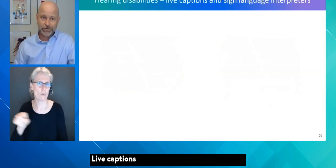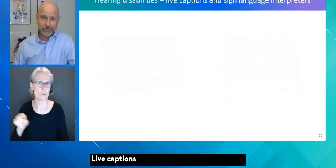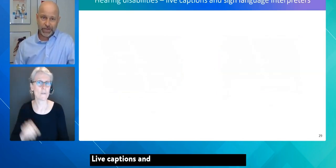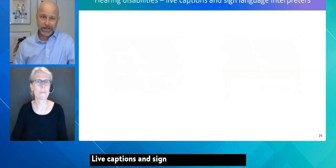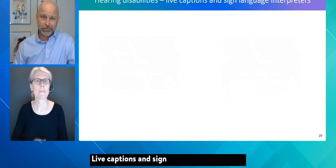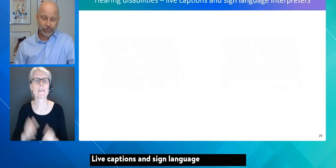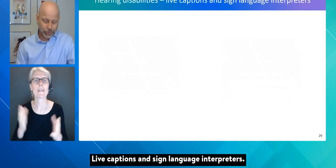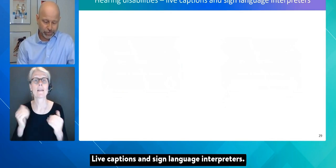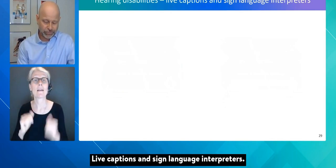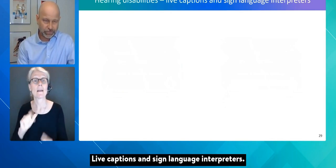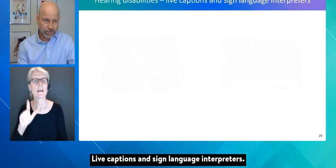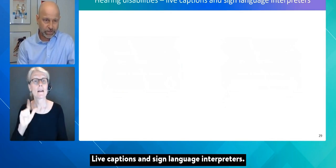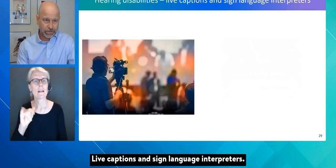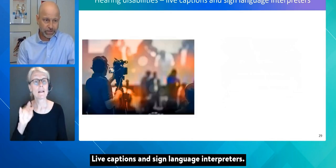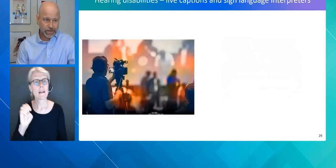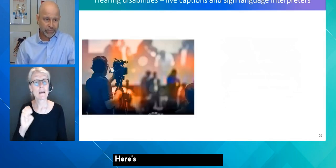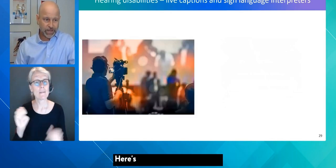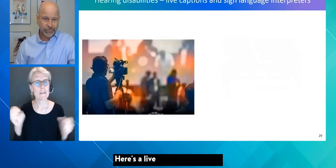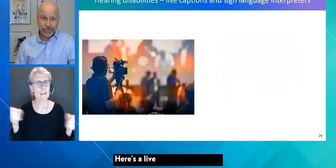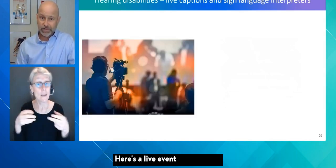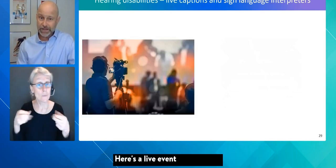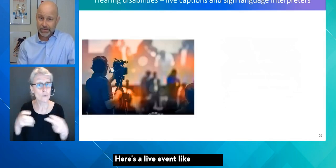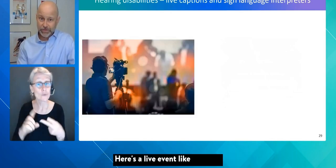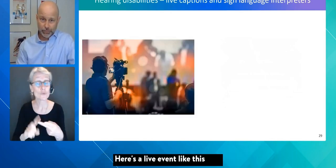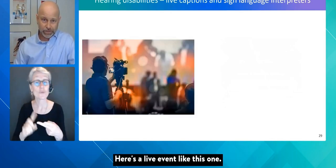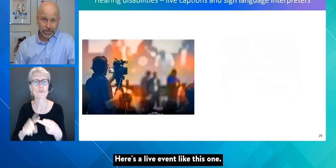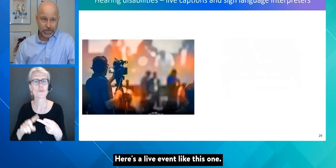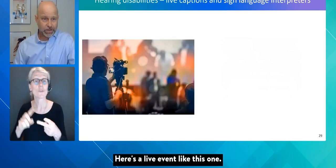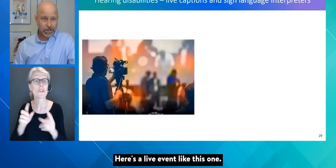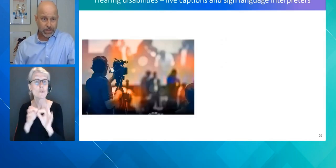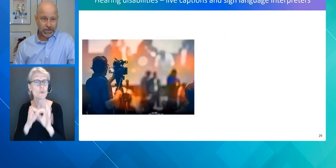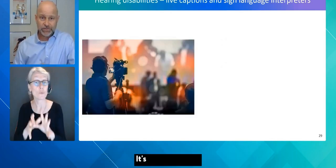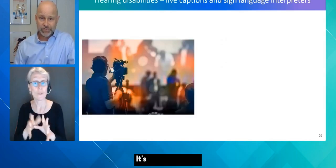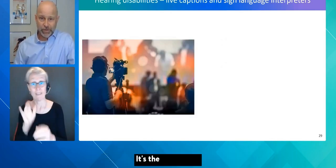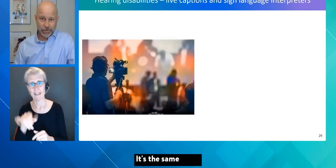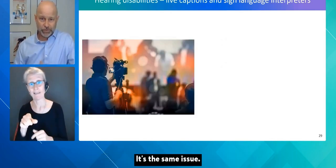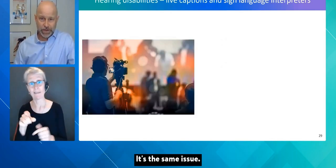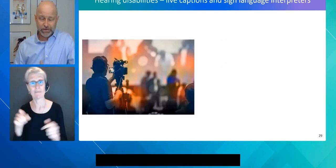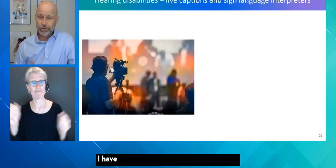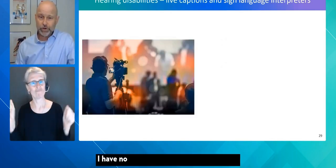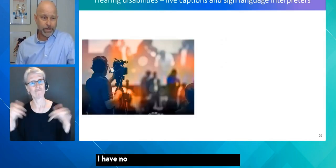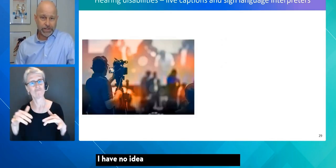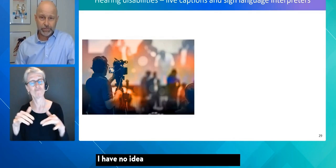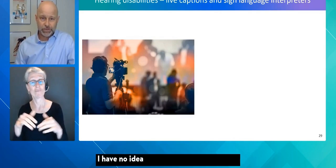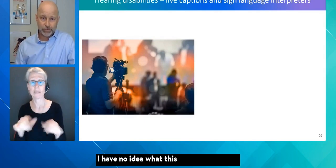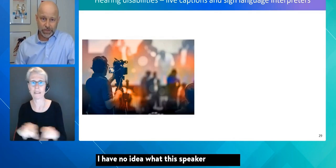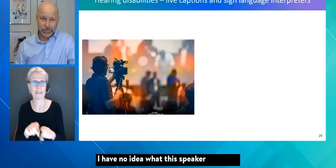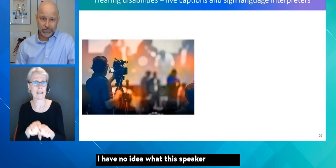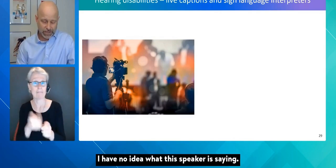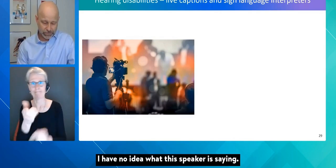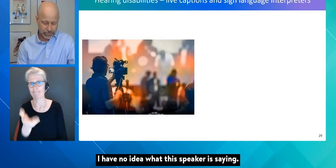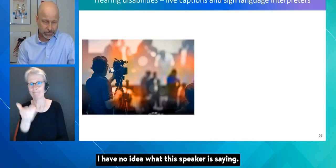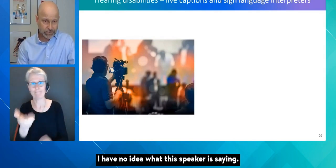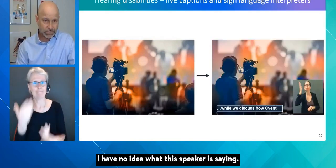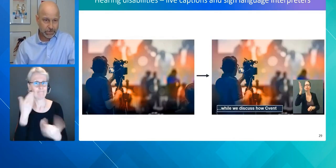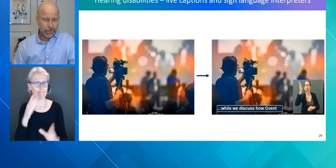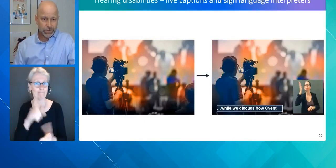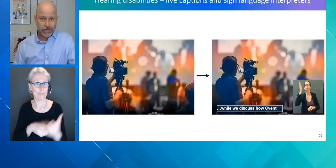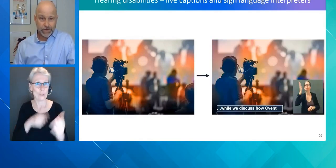Live captions and sign language interpreters. Here's a live event like this one. It's the same issue. I have no idea what the speaker is